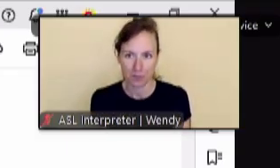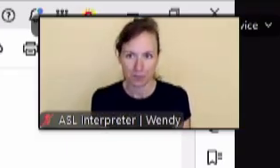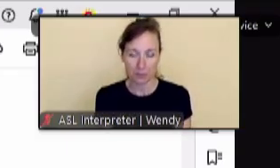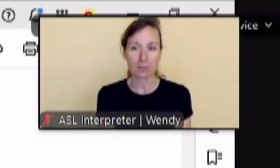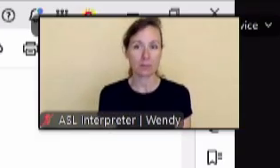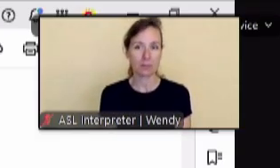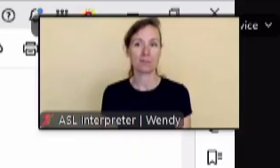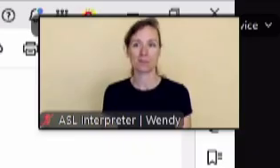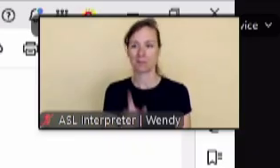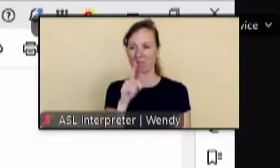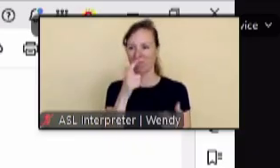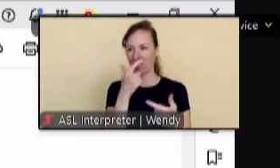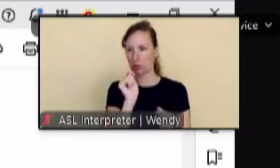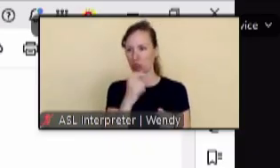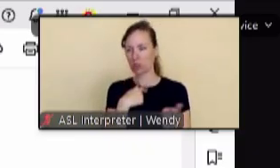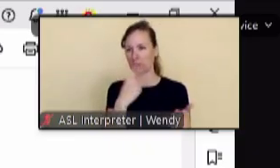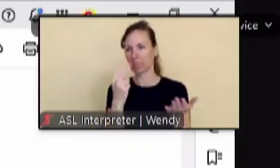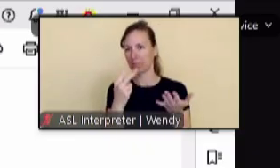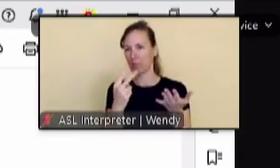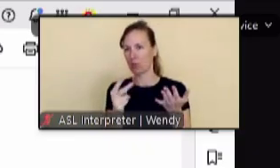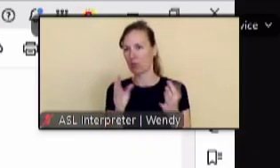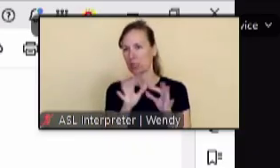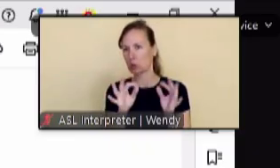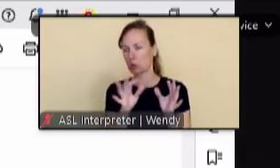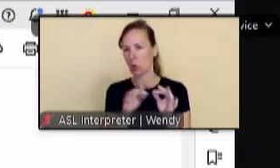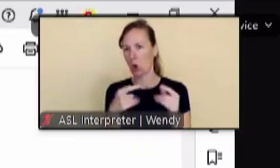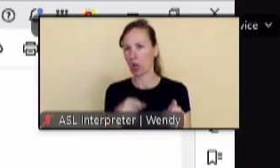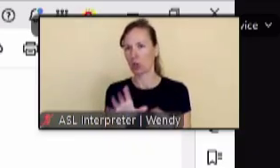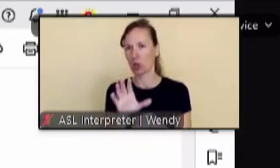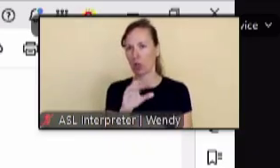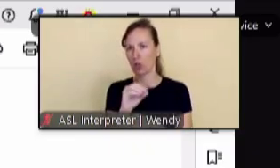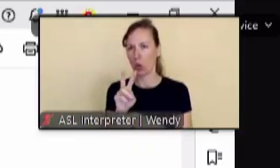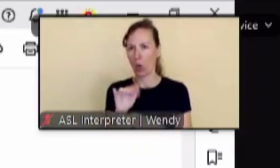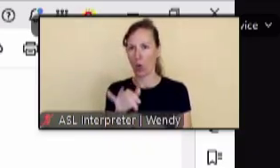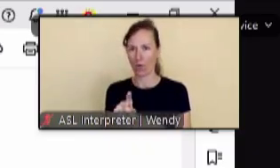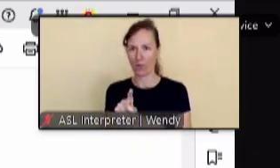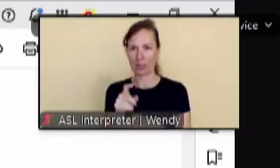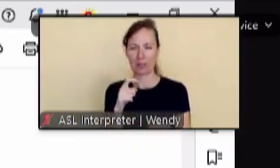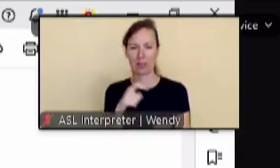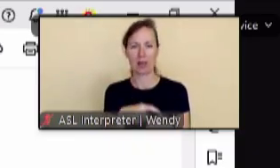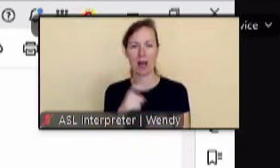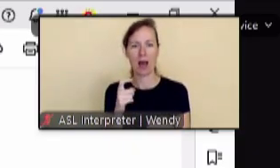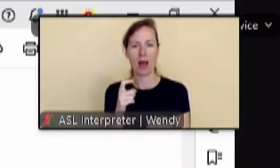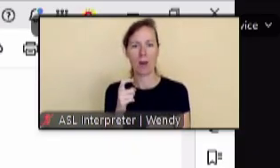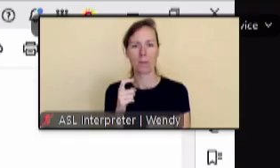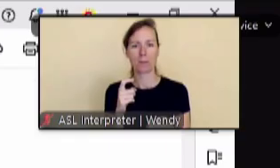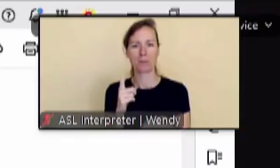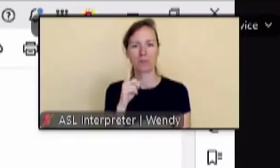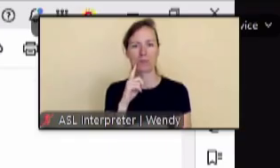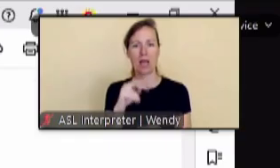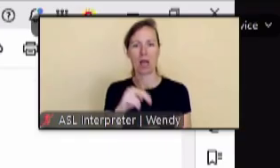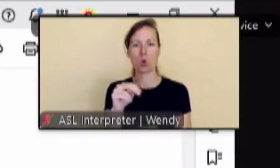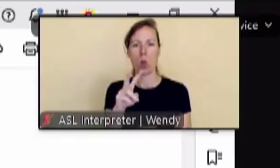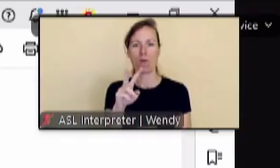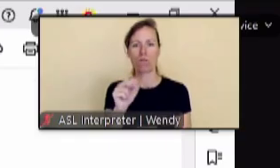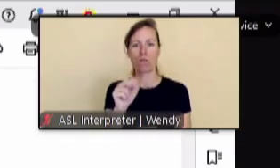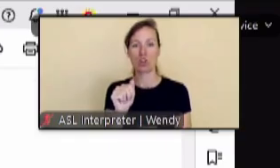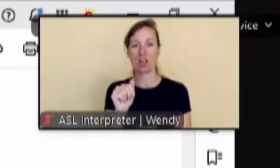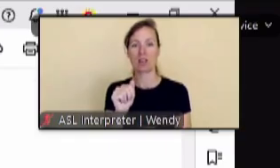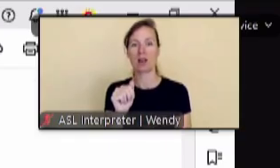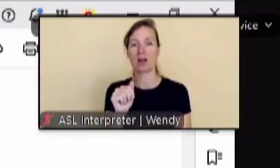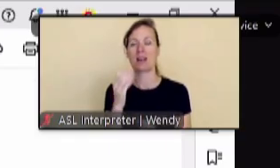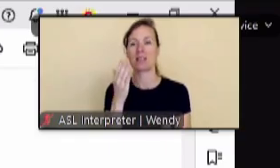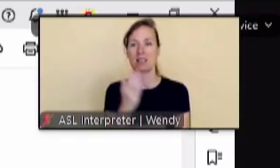I recall reading a story during the pandemic where I believe in Northern Virginia County had actually stopped taking